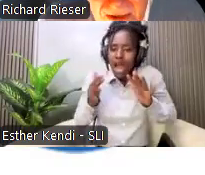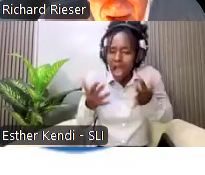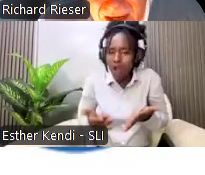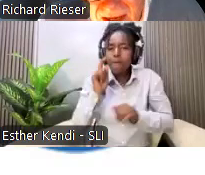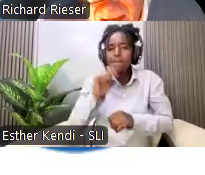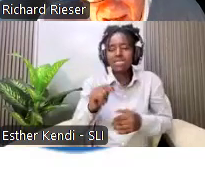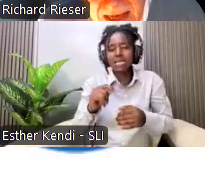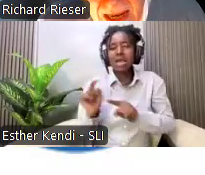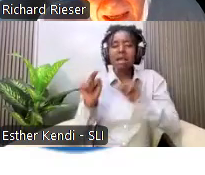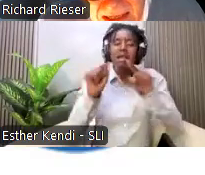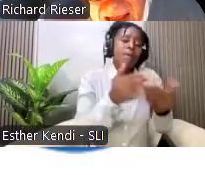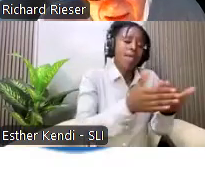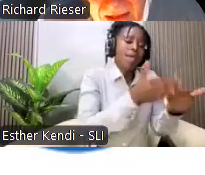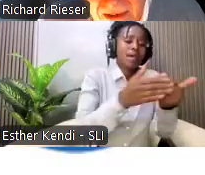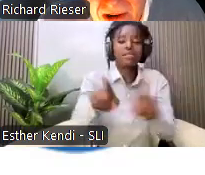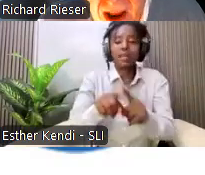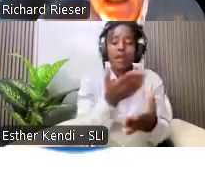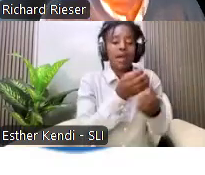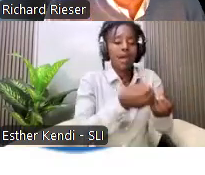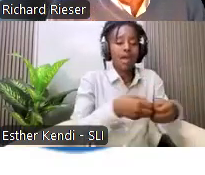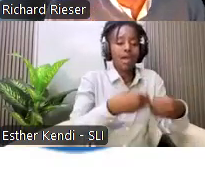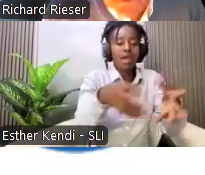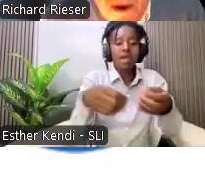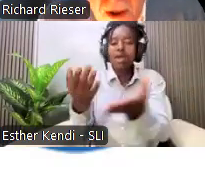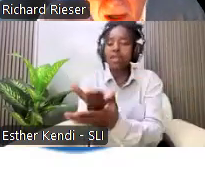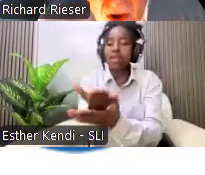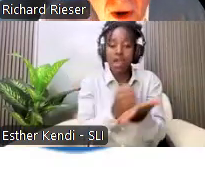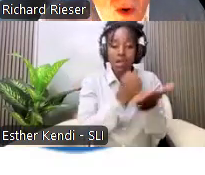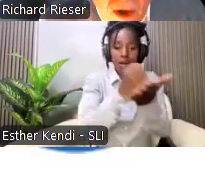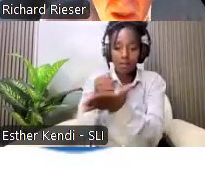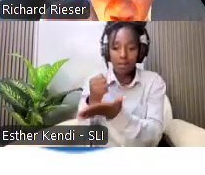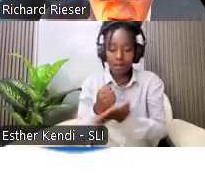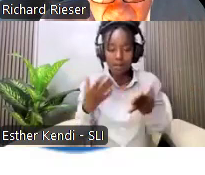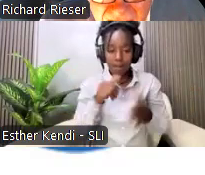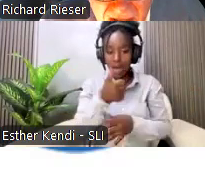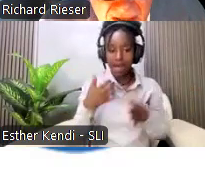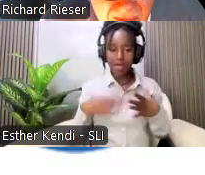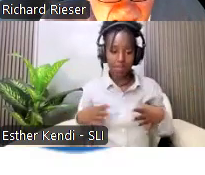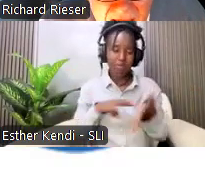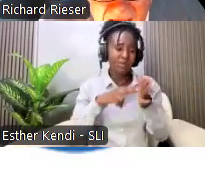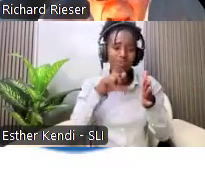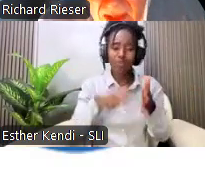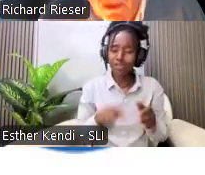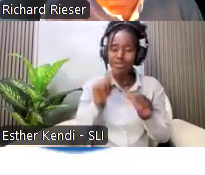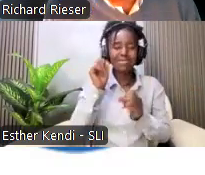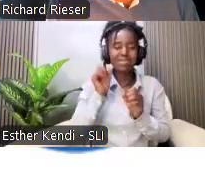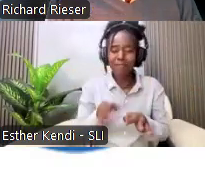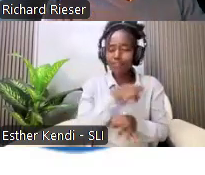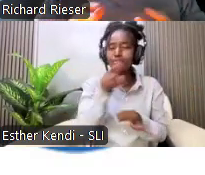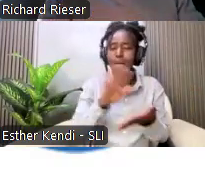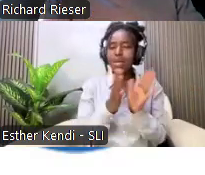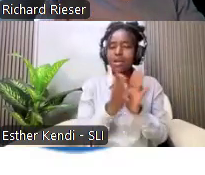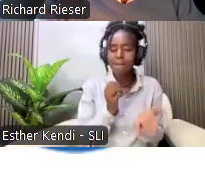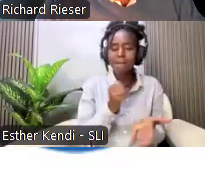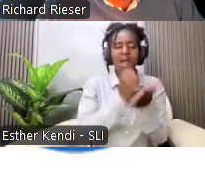unlikely to attain a state of heavenly grace after you pass on, according to those religions. And then we've had